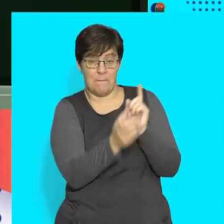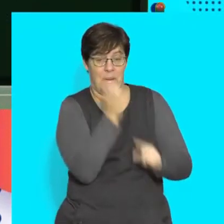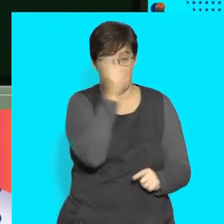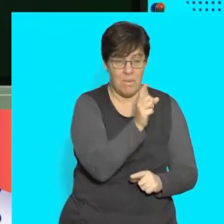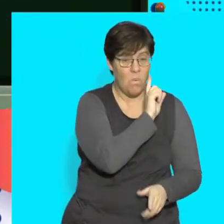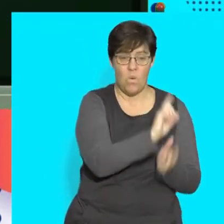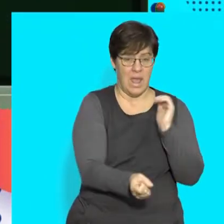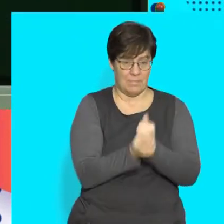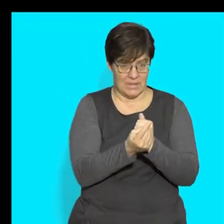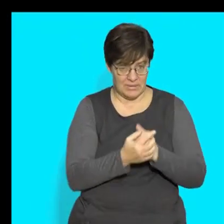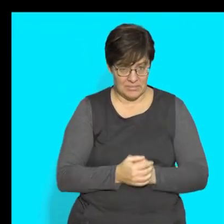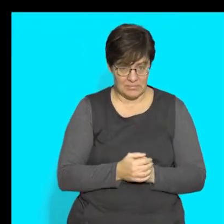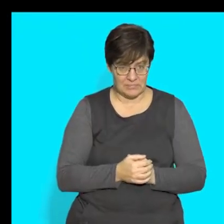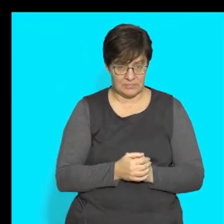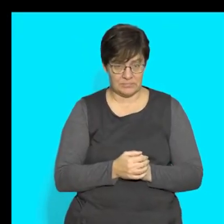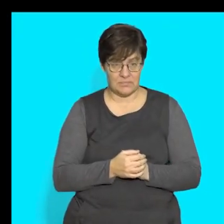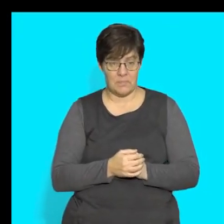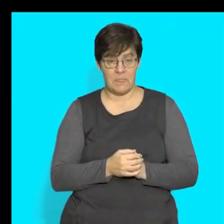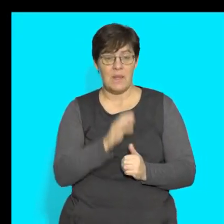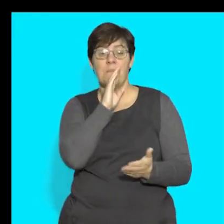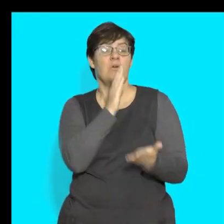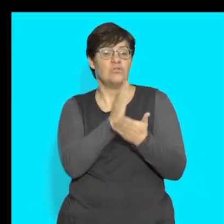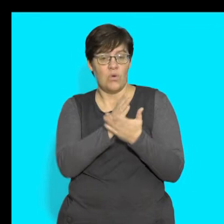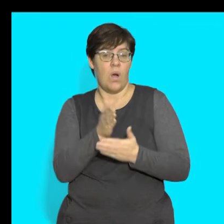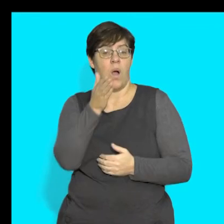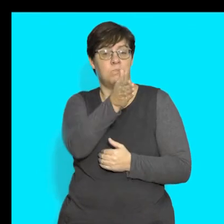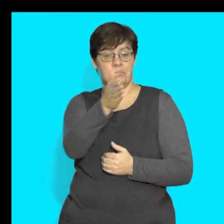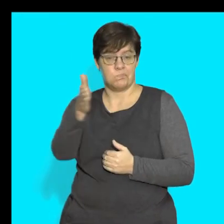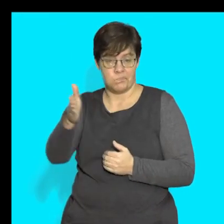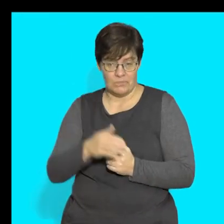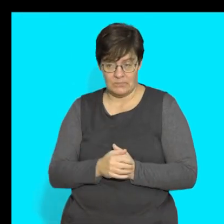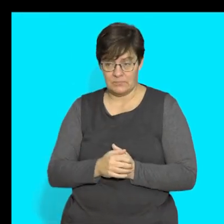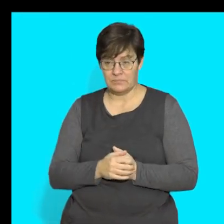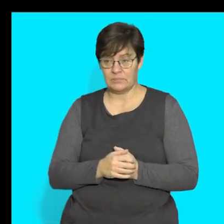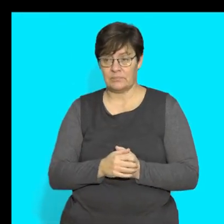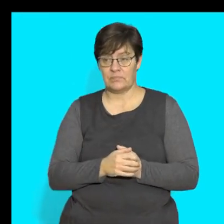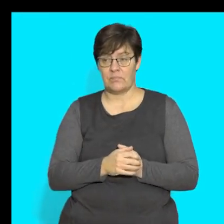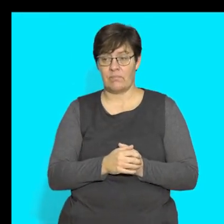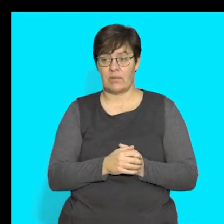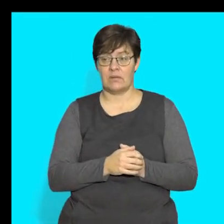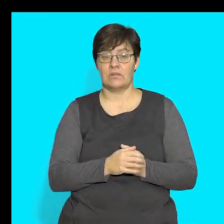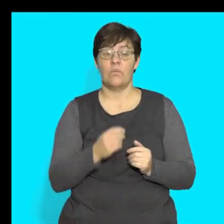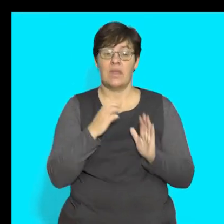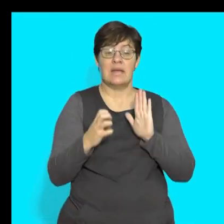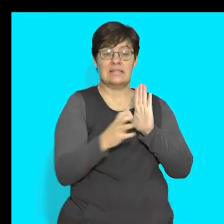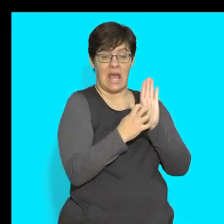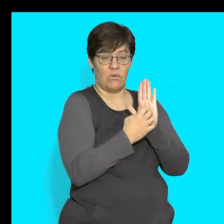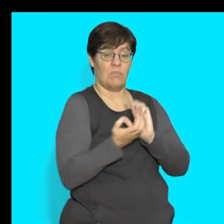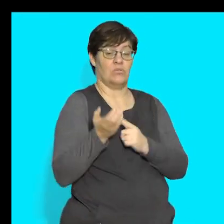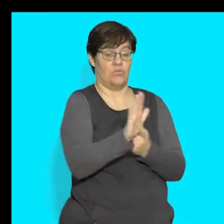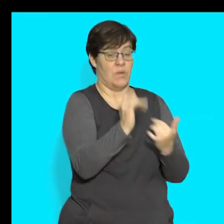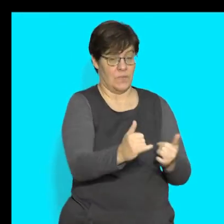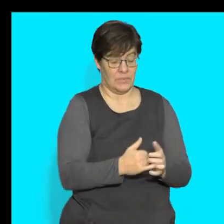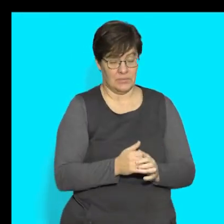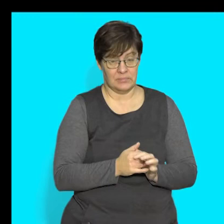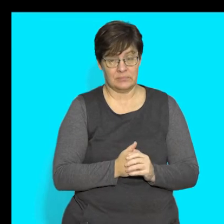point. Well, we'll have a look at exactly what's happening, but let's just make sure we've got the things all lined up. This goes together with the diagram